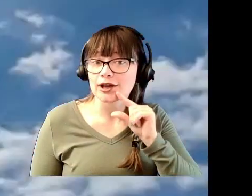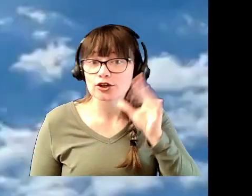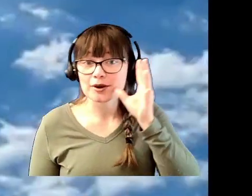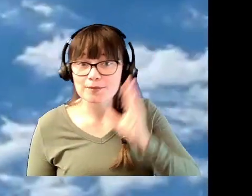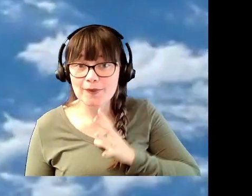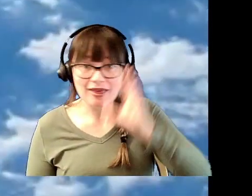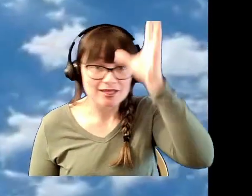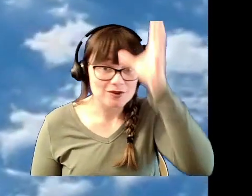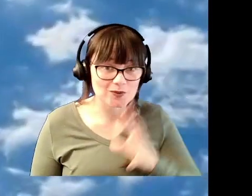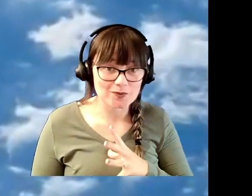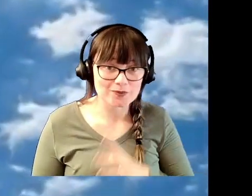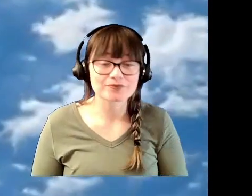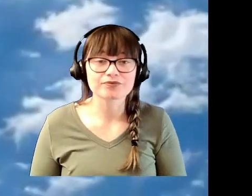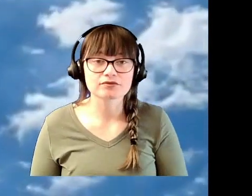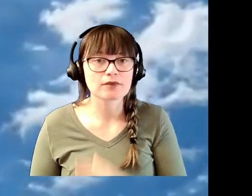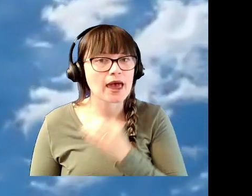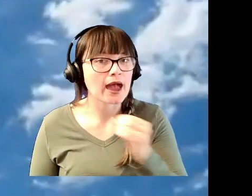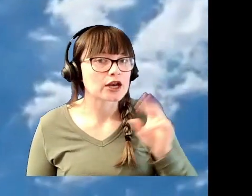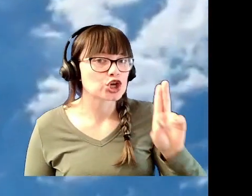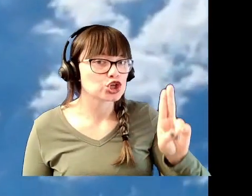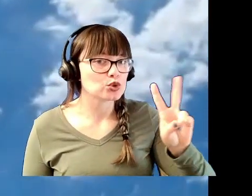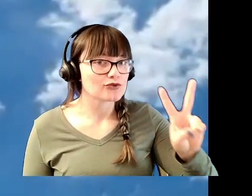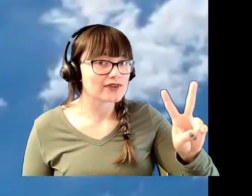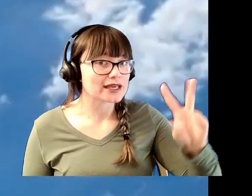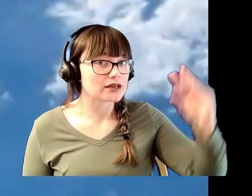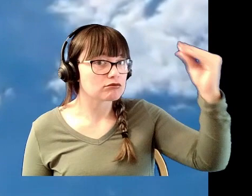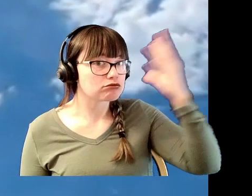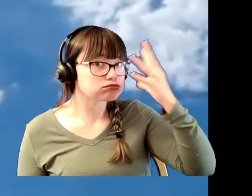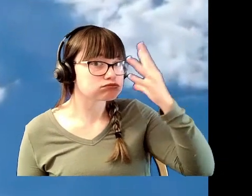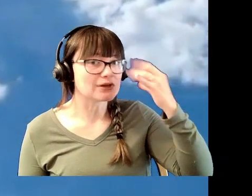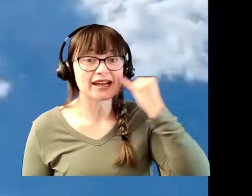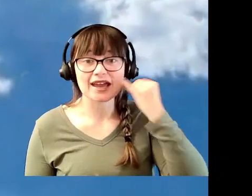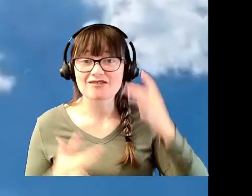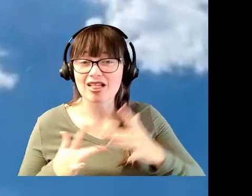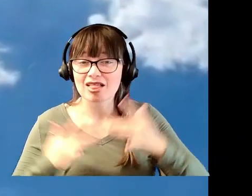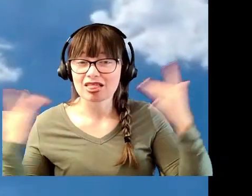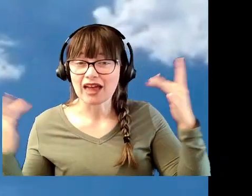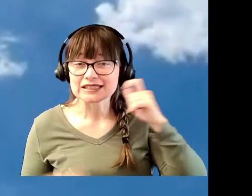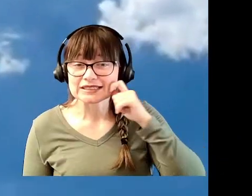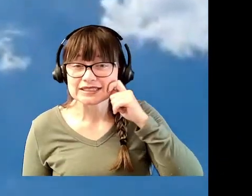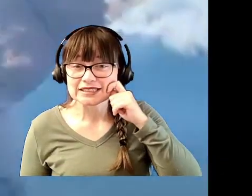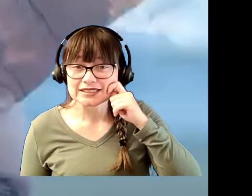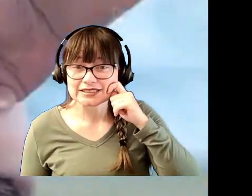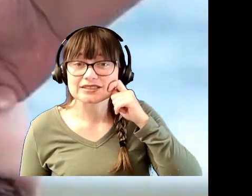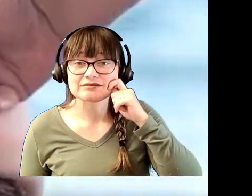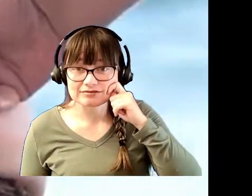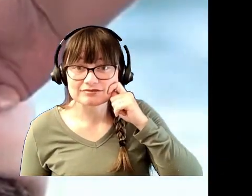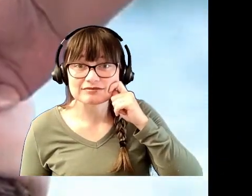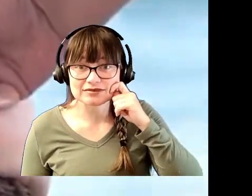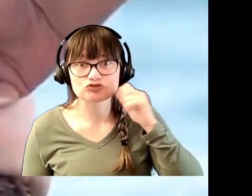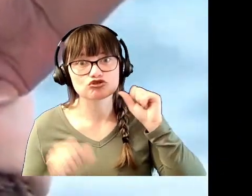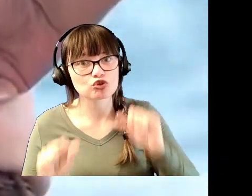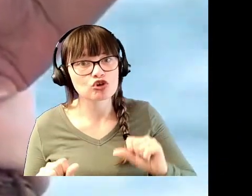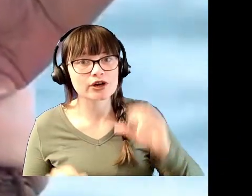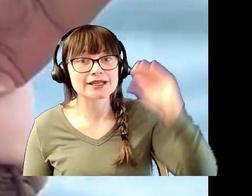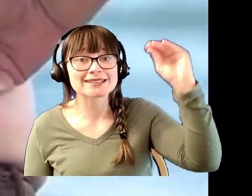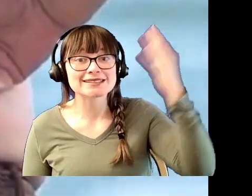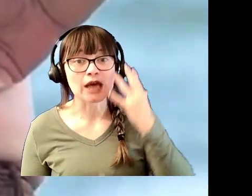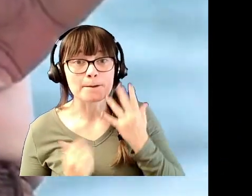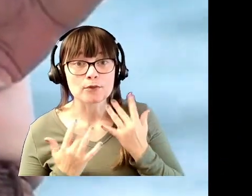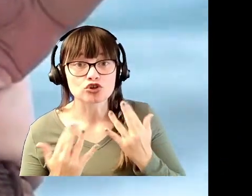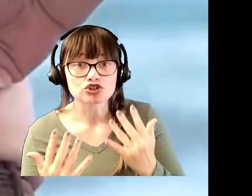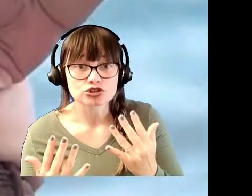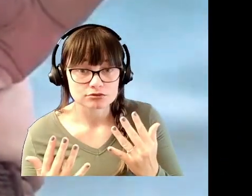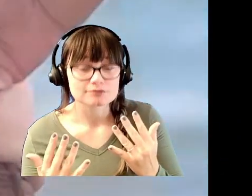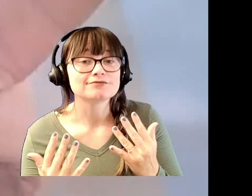with UV radiation, people that have fairer skin that are much more susceptible to sunburns and things like that.